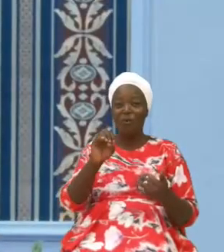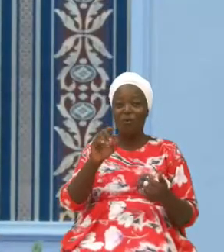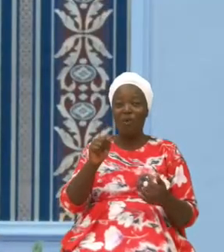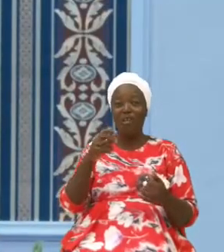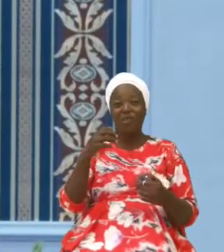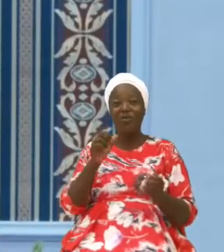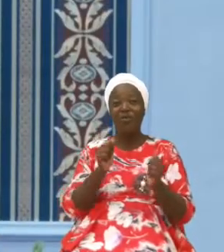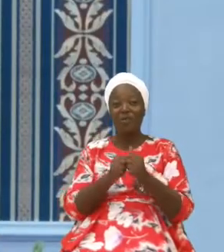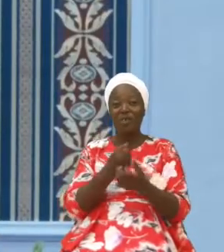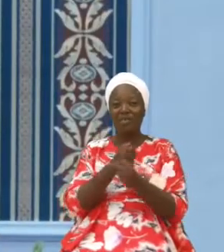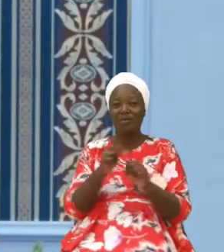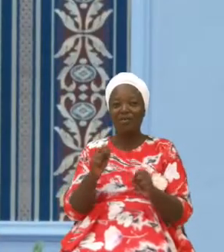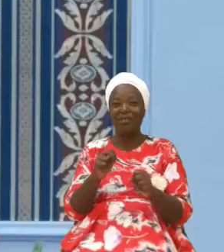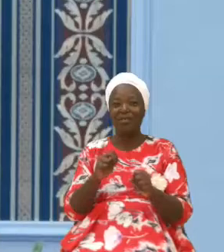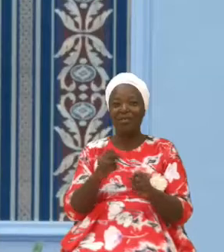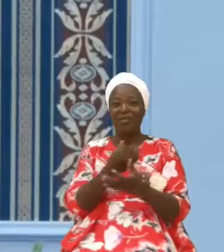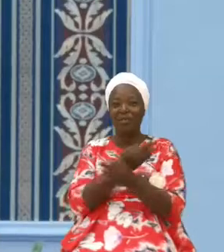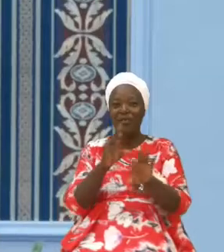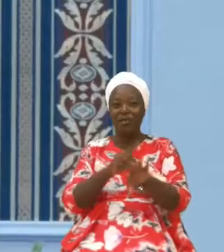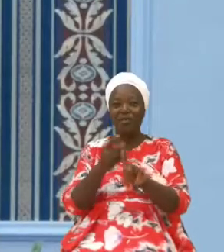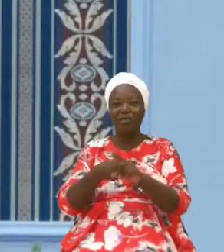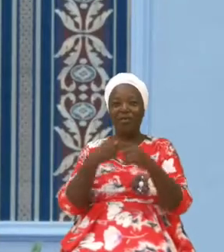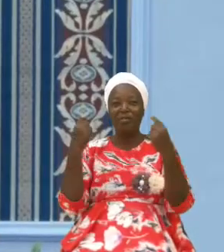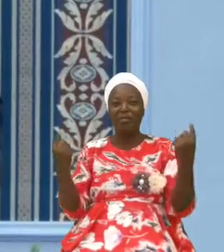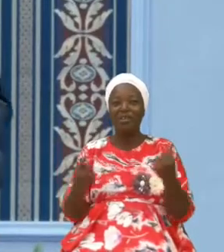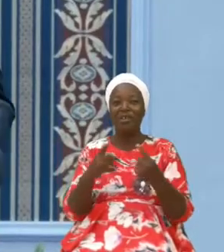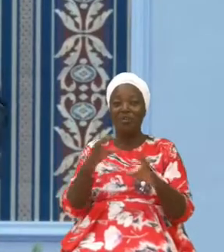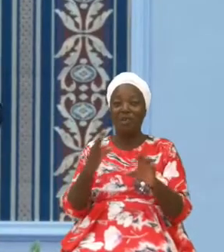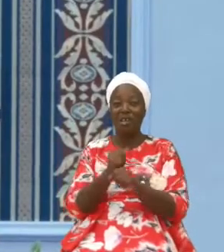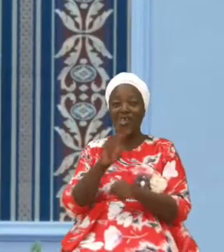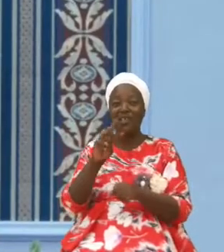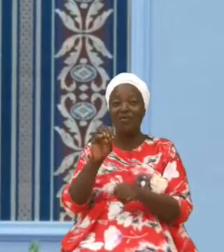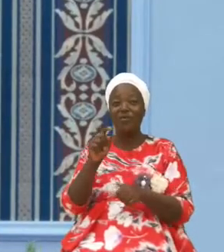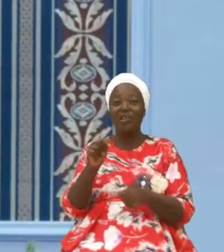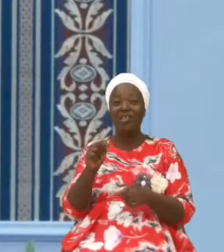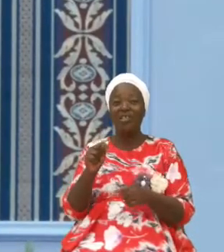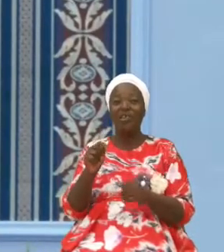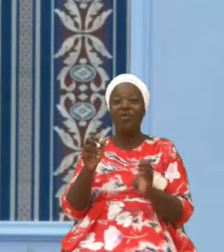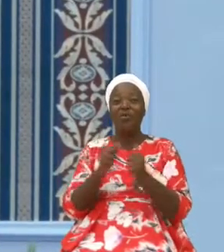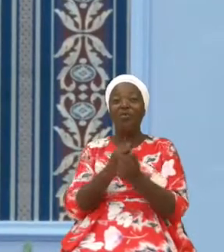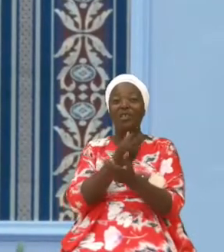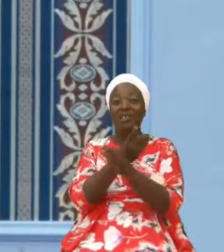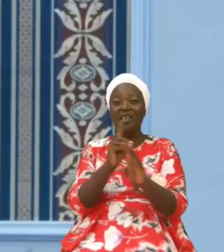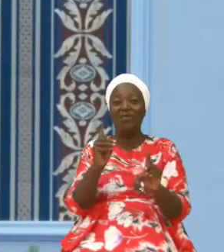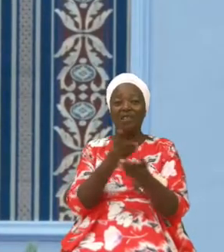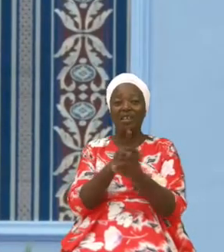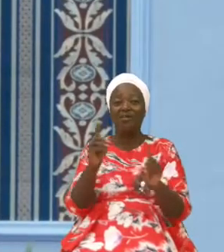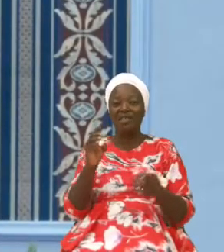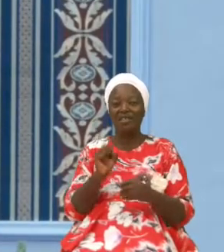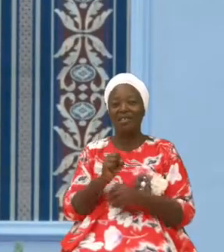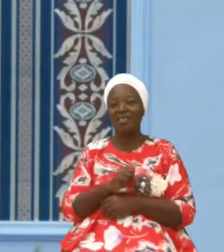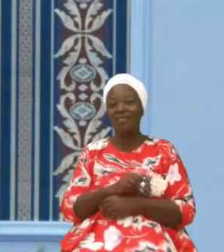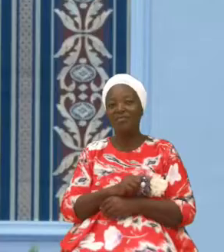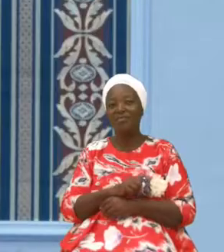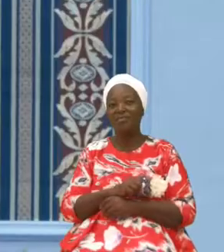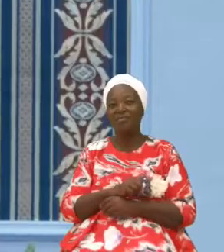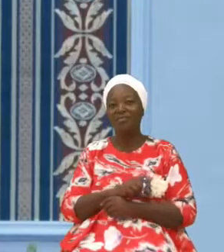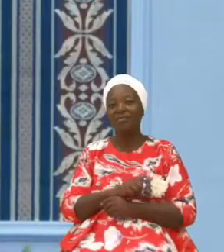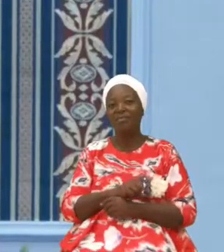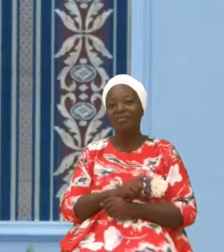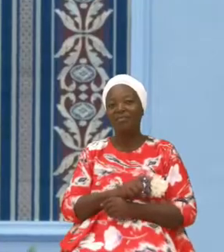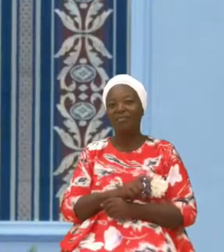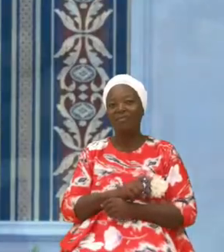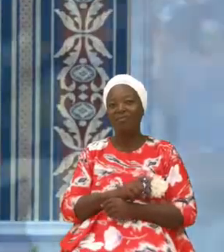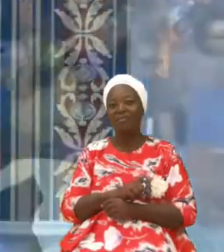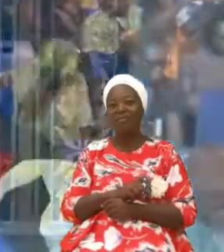already. Wet with salvation, freedom from sin. You are going to get wet with deliverances.